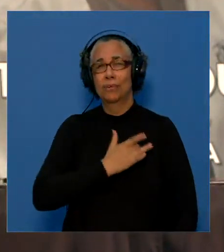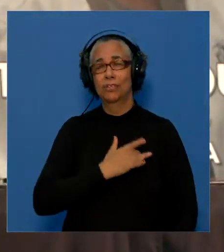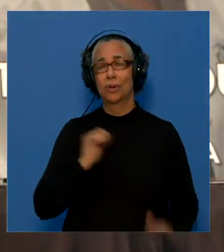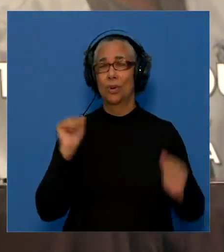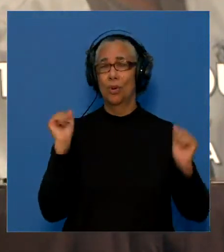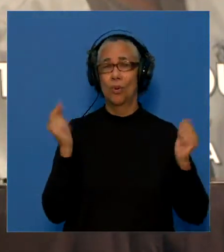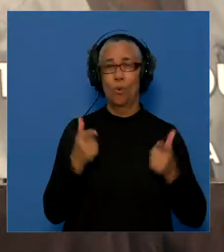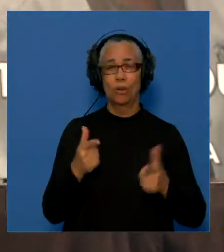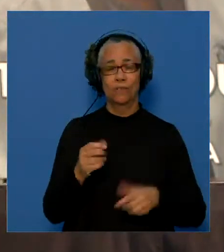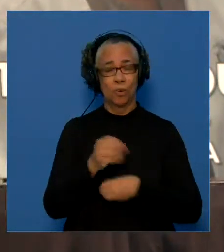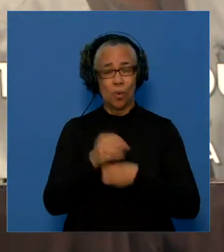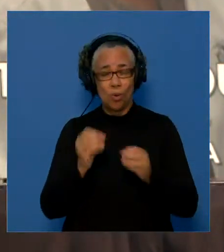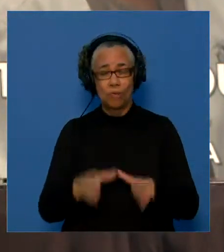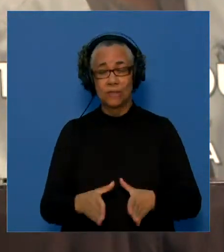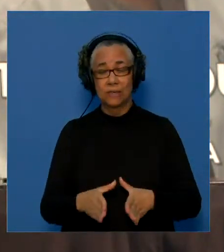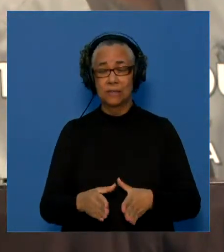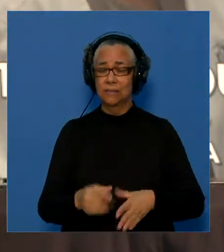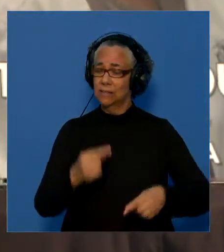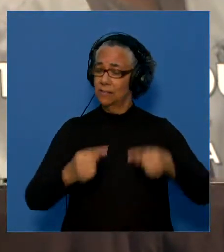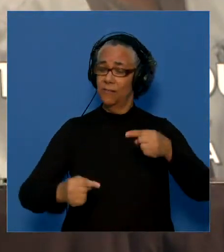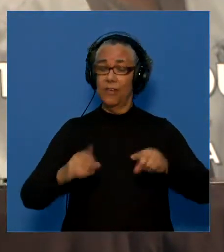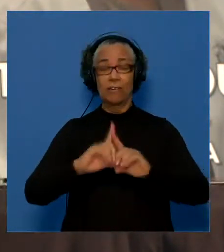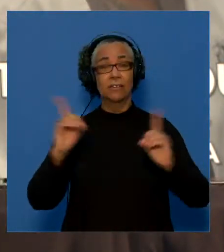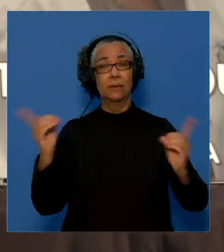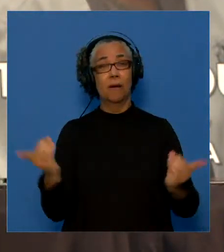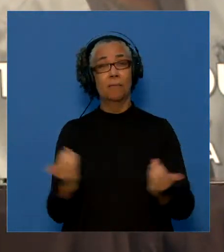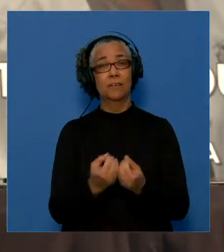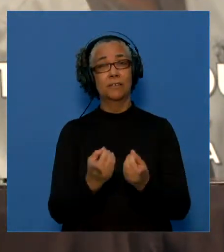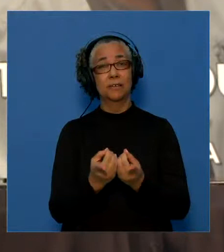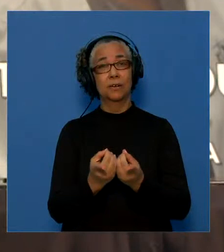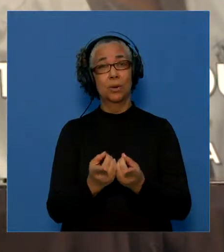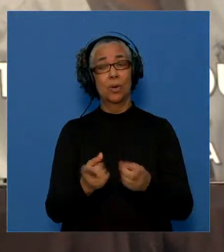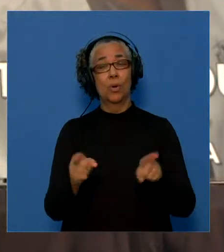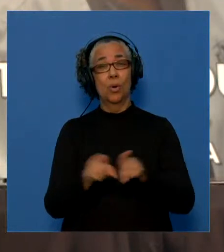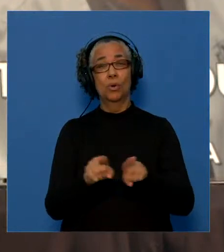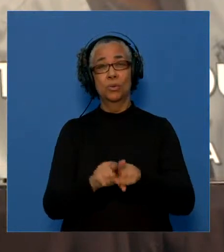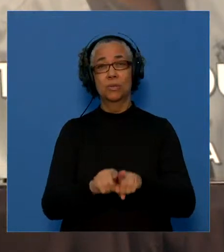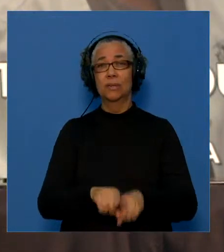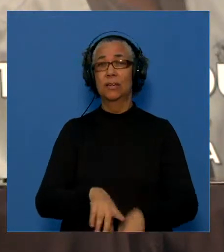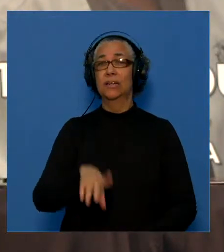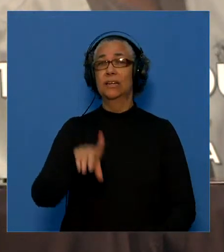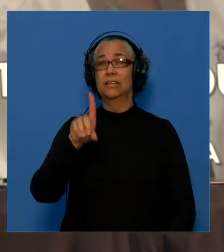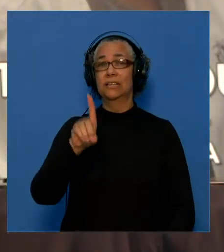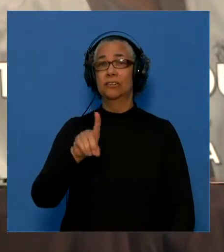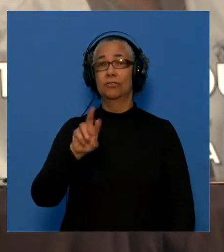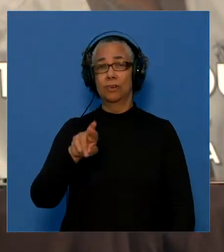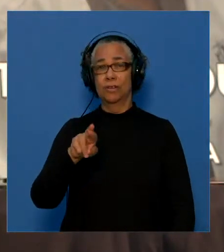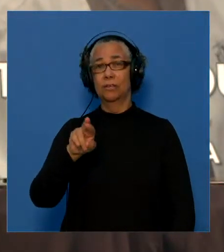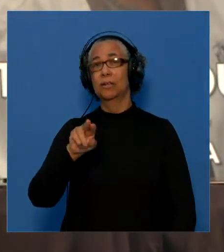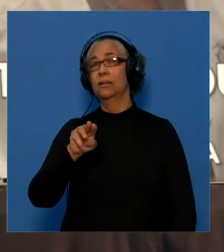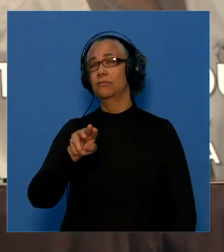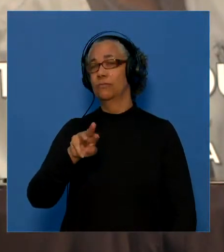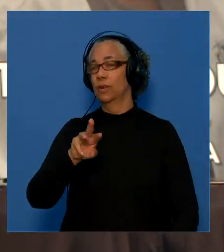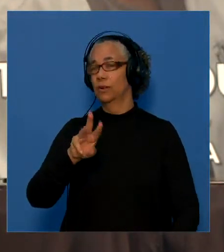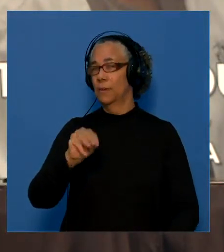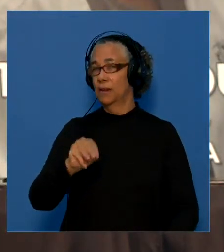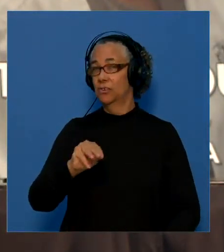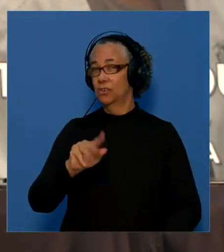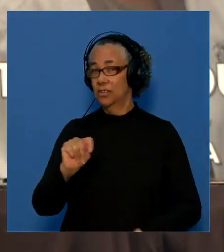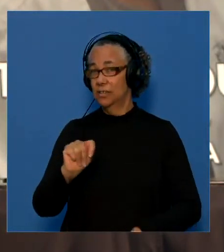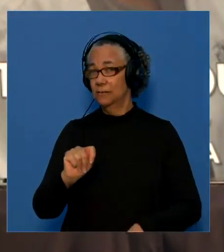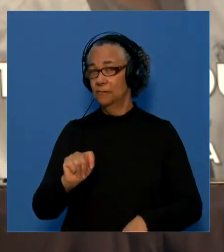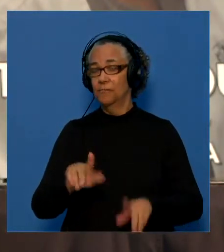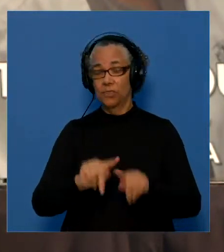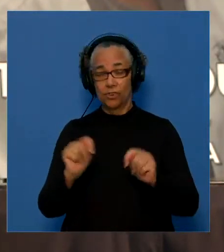all of our officers in these departments, as well as to the Disaster Risk Reduction Mitigation, the DERM team, who under